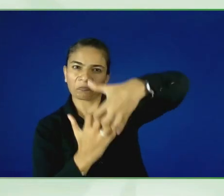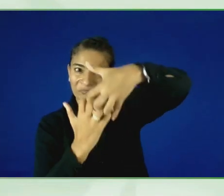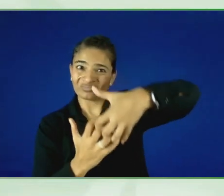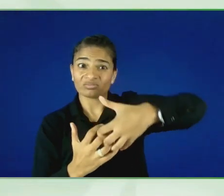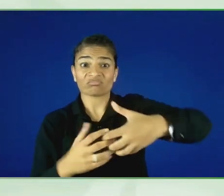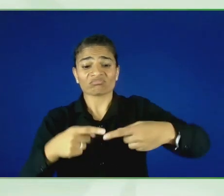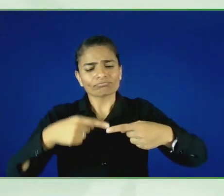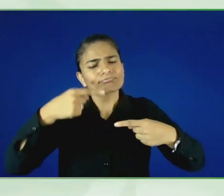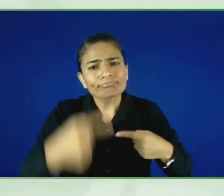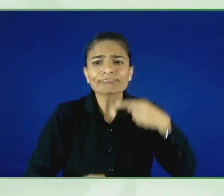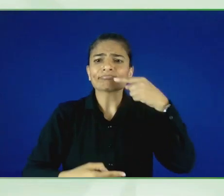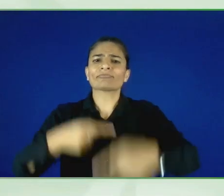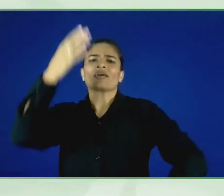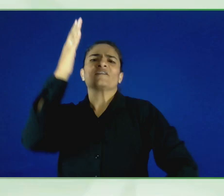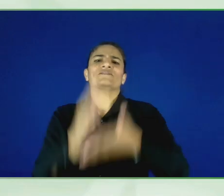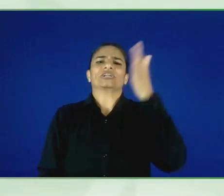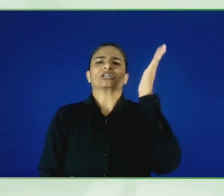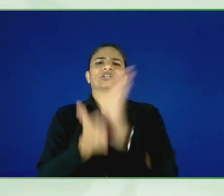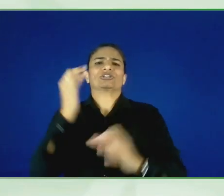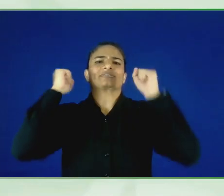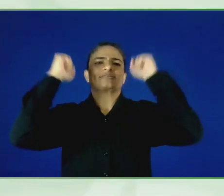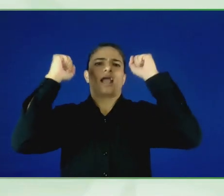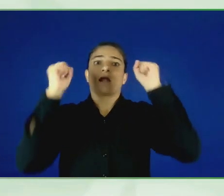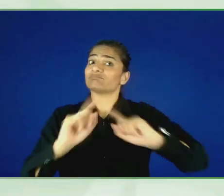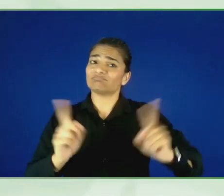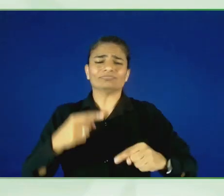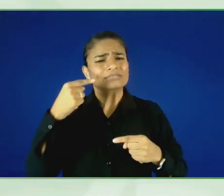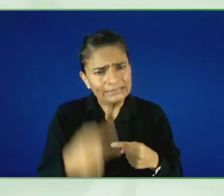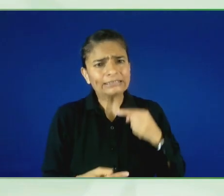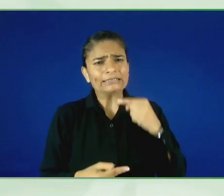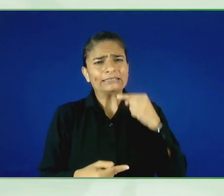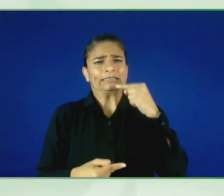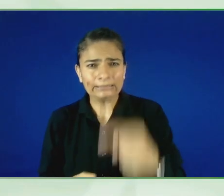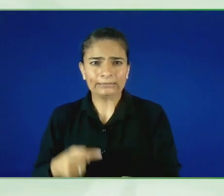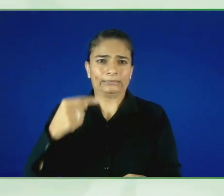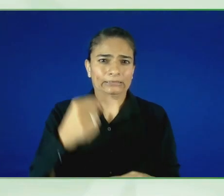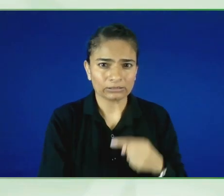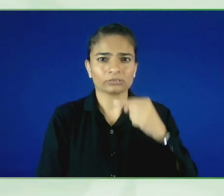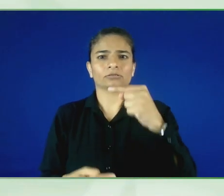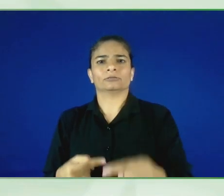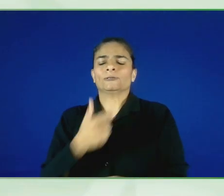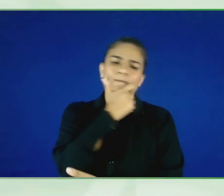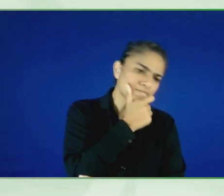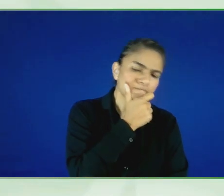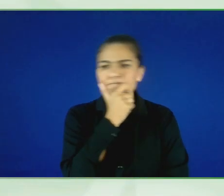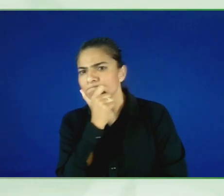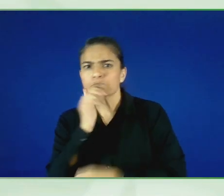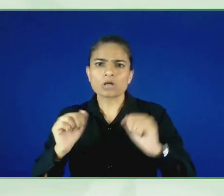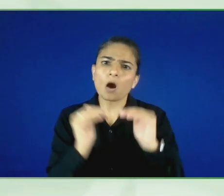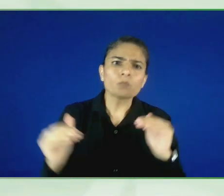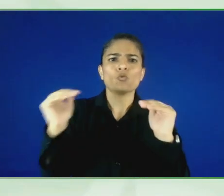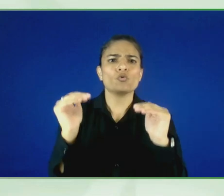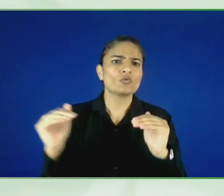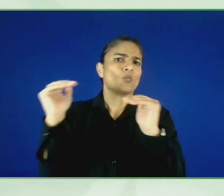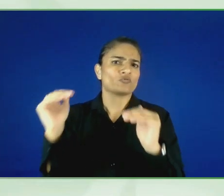can do. But get started. And if you've had a closed door, I would say, with your top management, try another door. There's